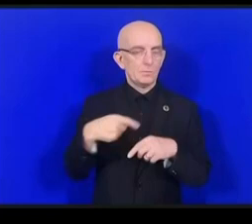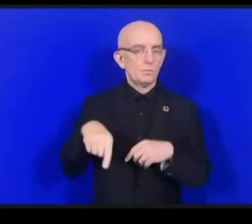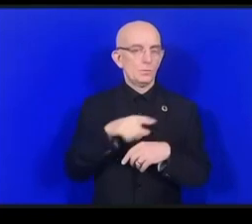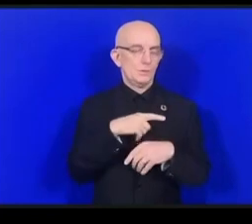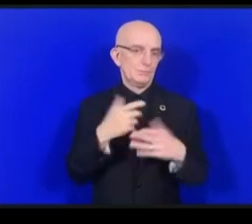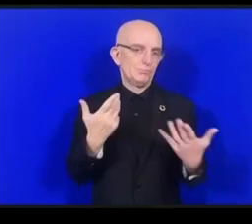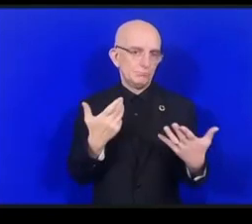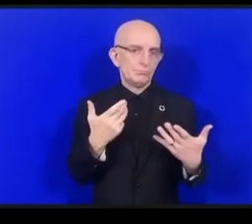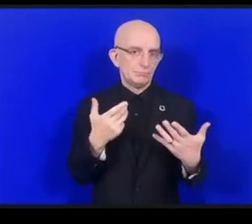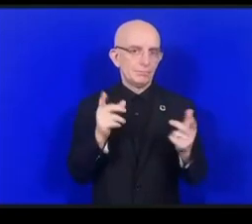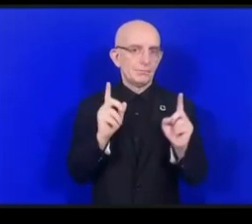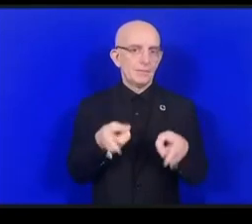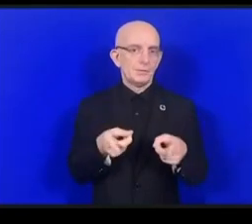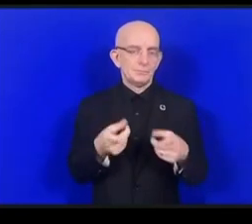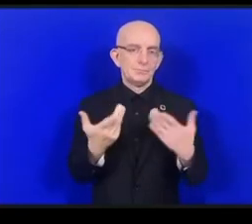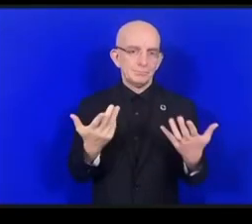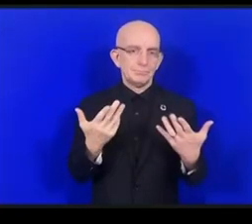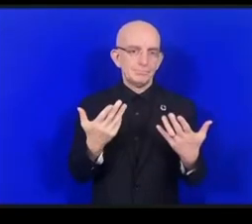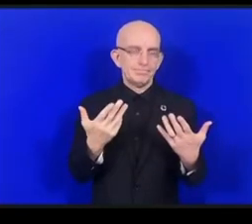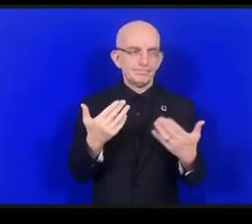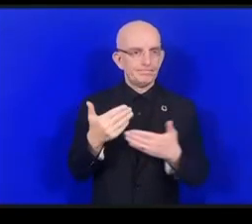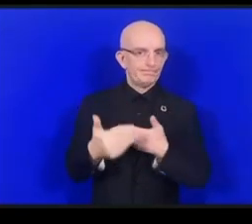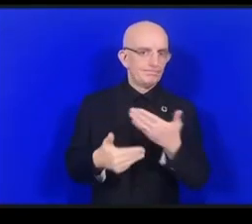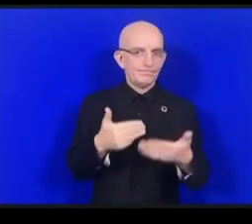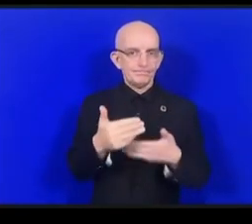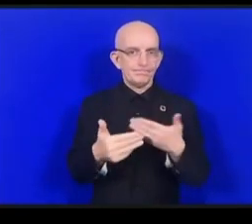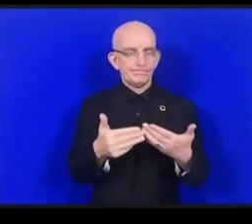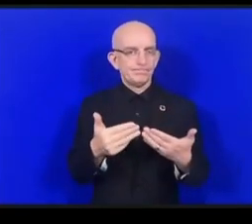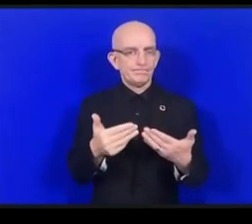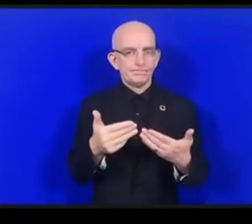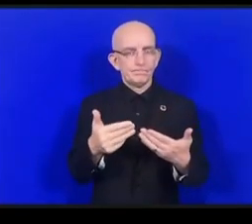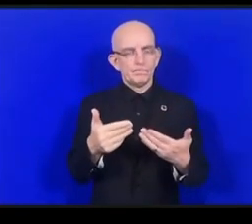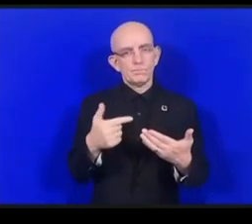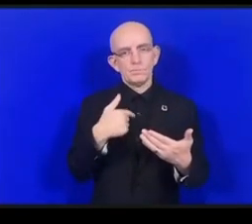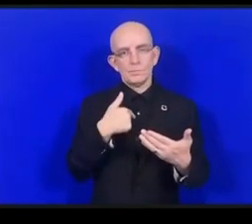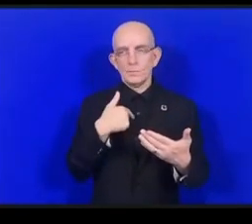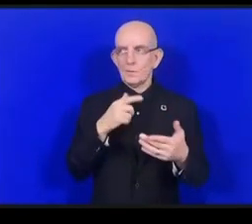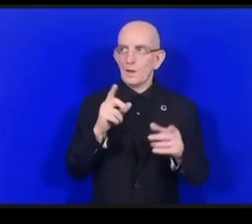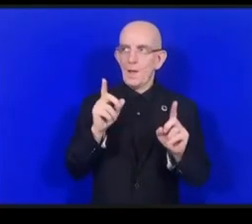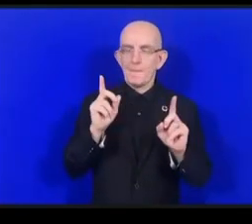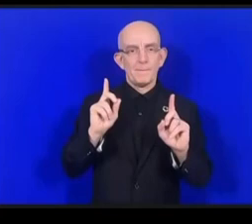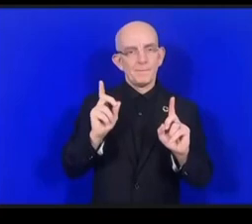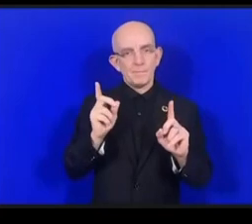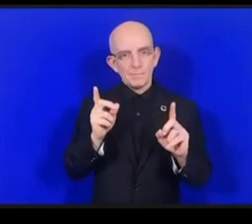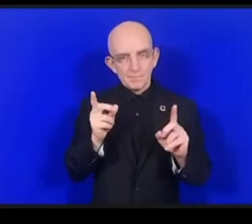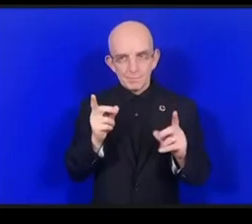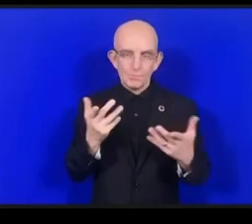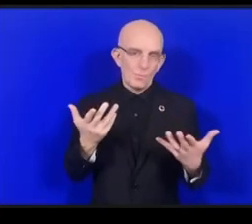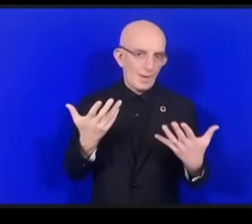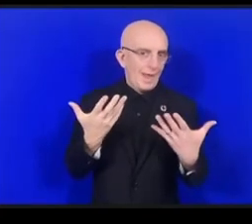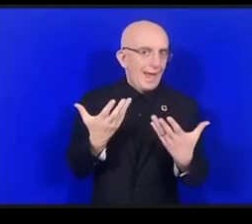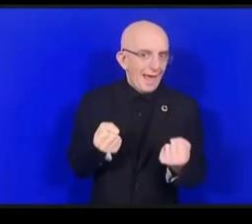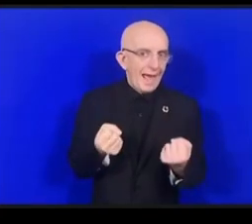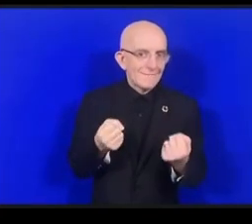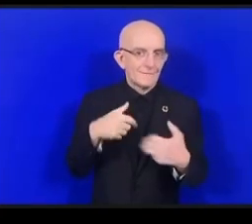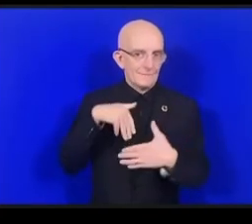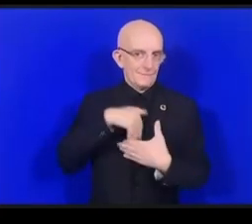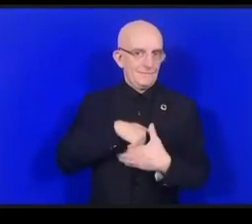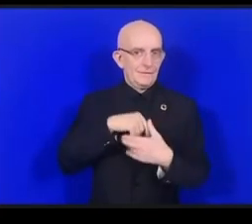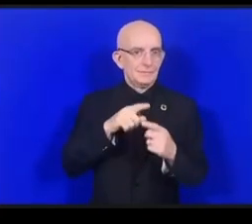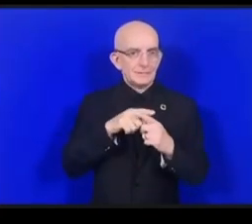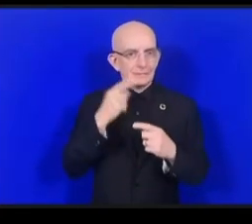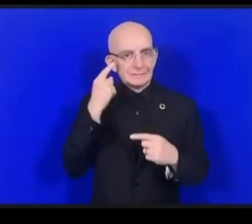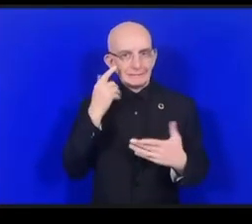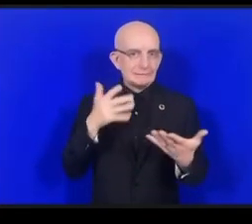we also have the concerns about financial stability for learnings or for getting access